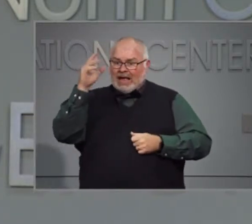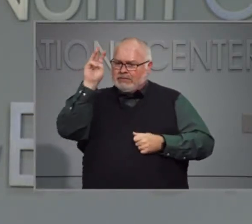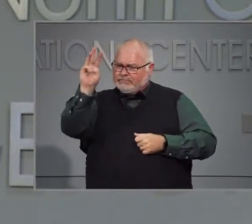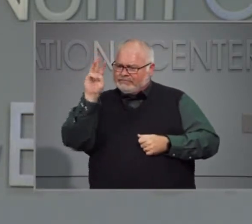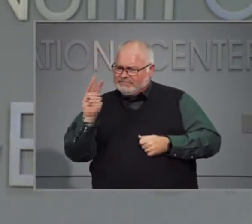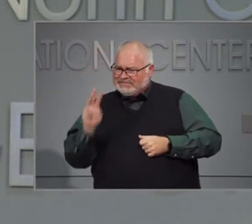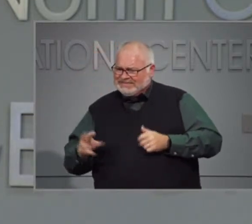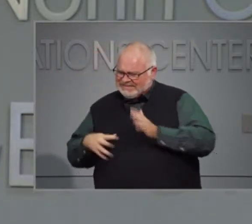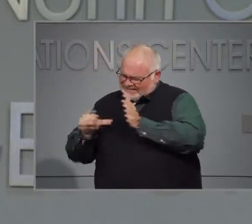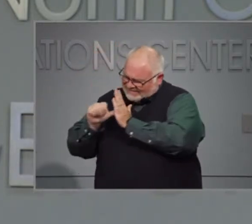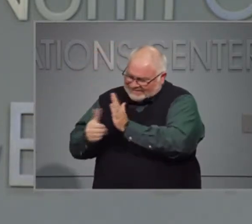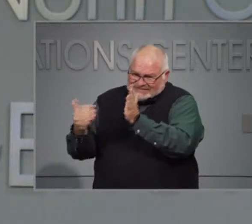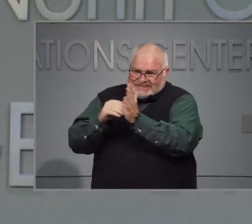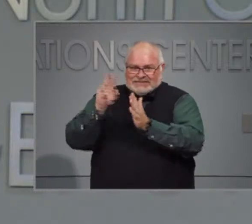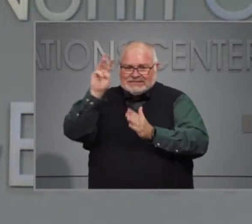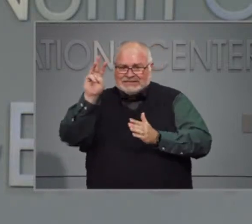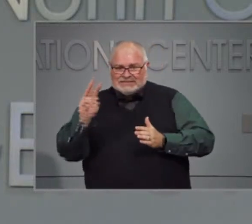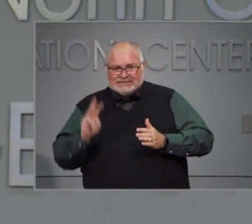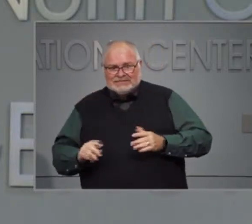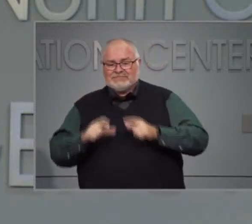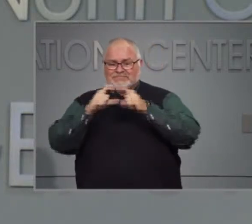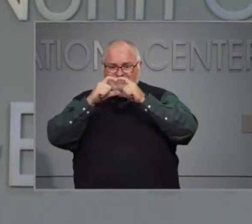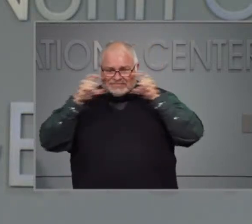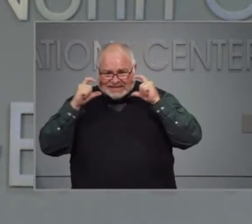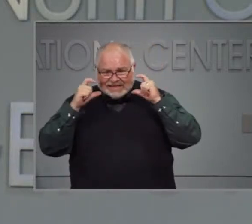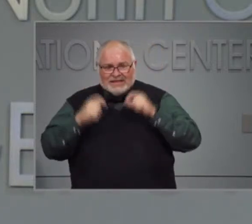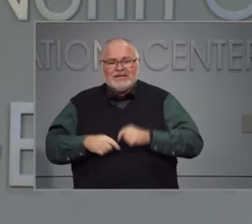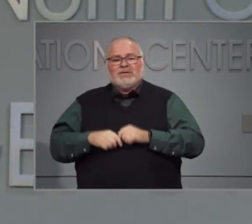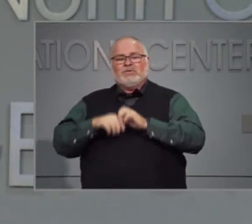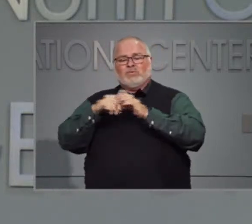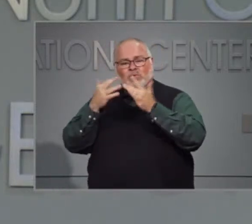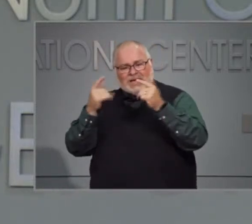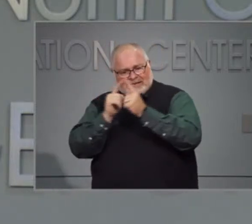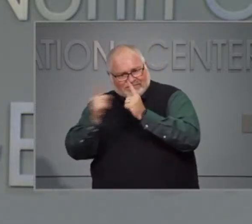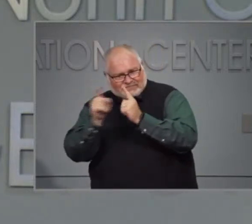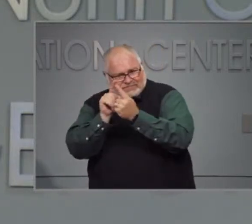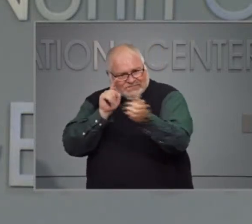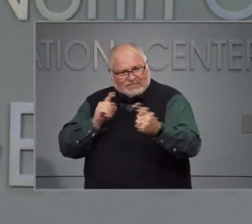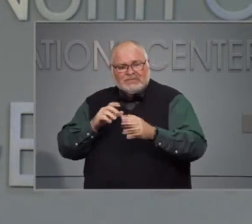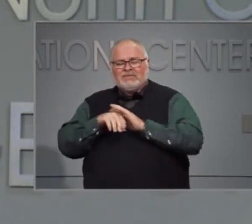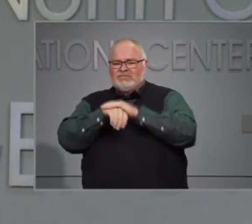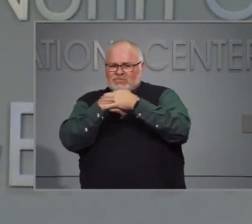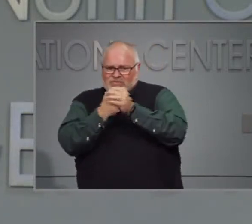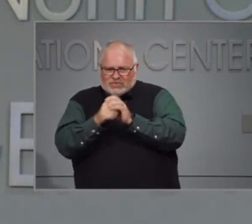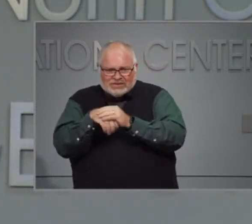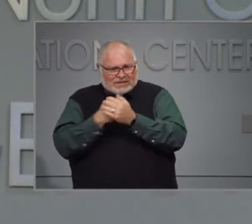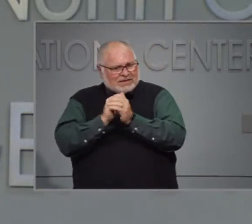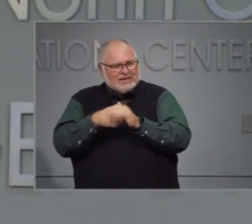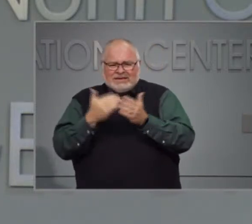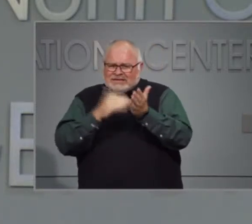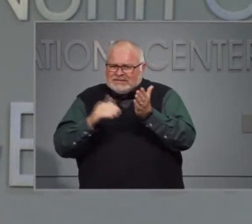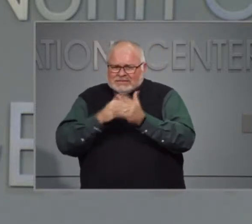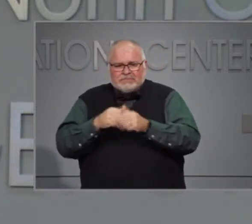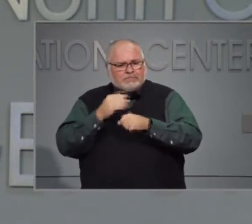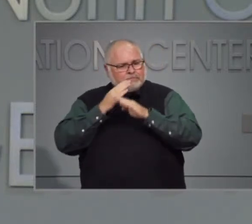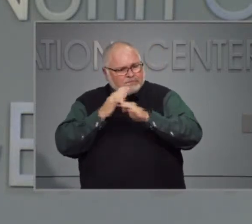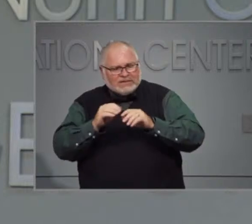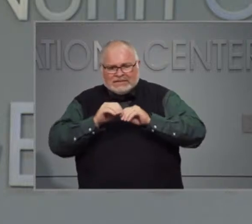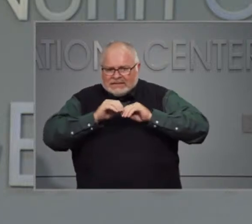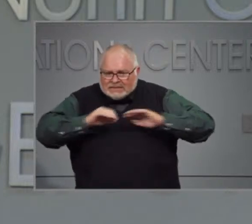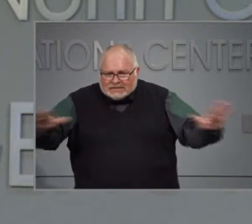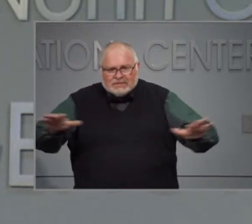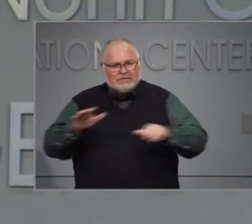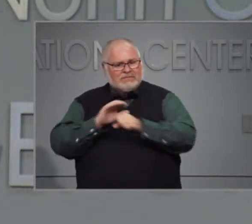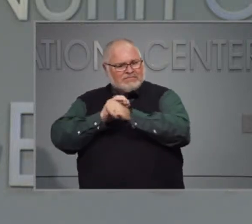Secretary said. Wear a face covering, wait 6 feet apart, and wash your hands frequently to stop the spread of